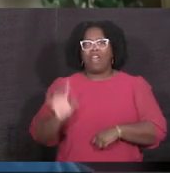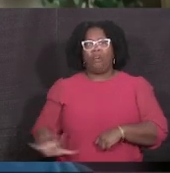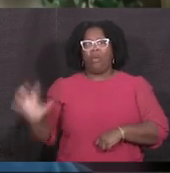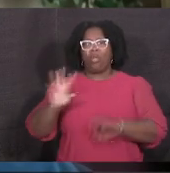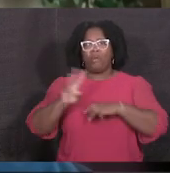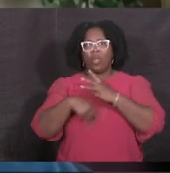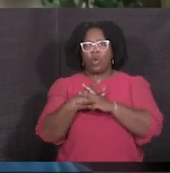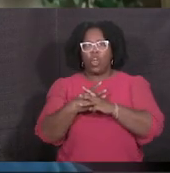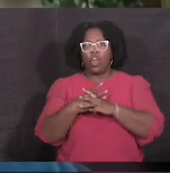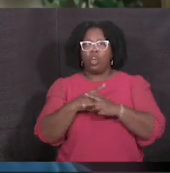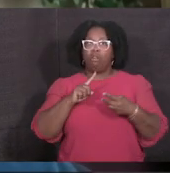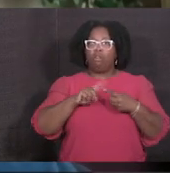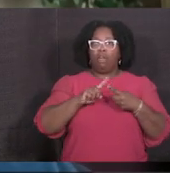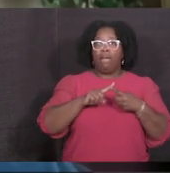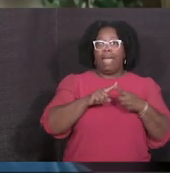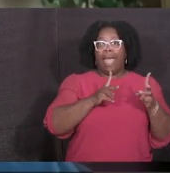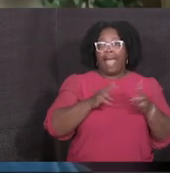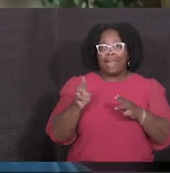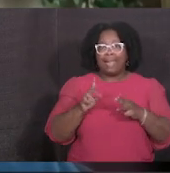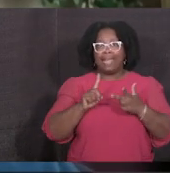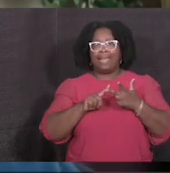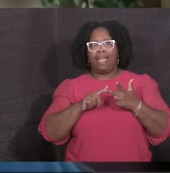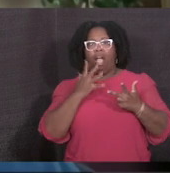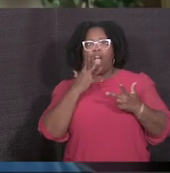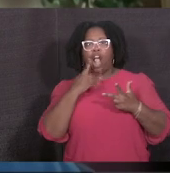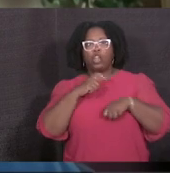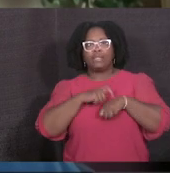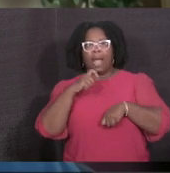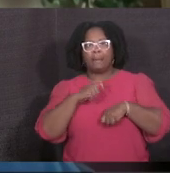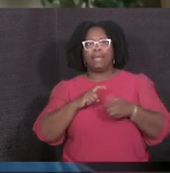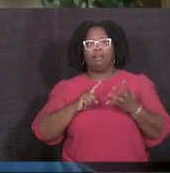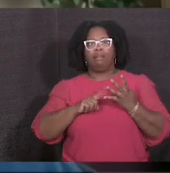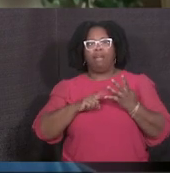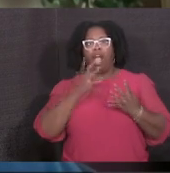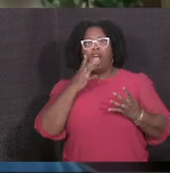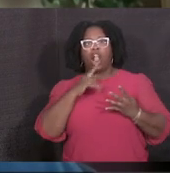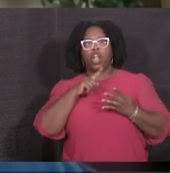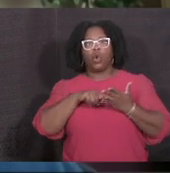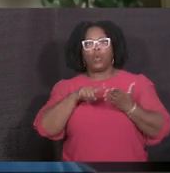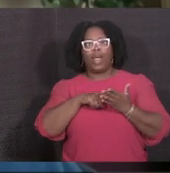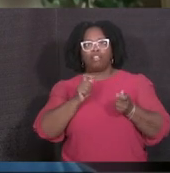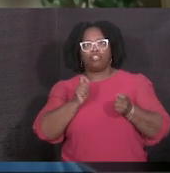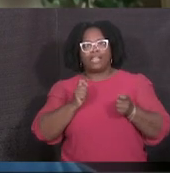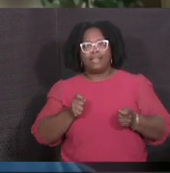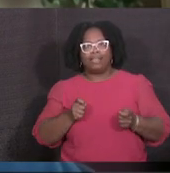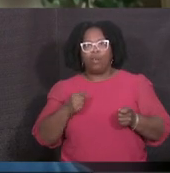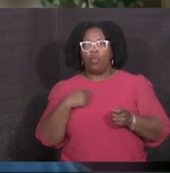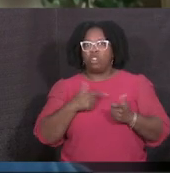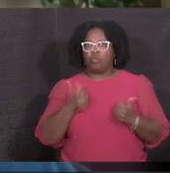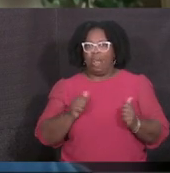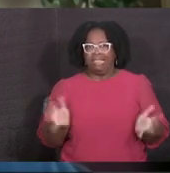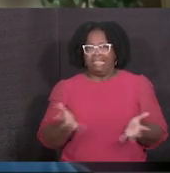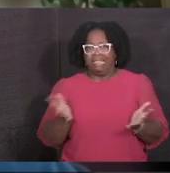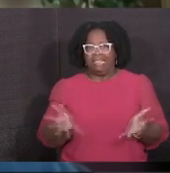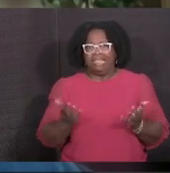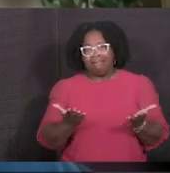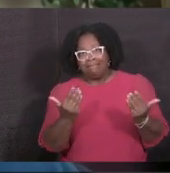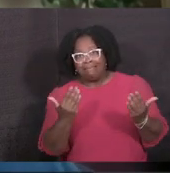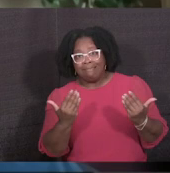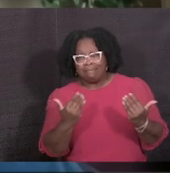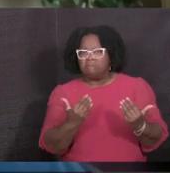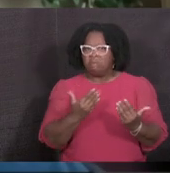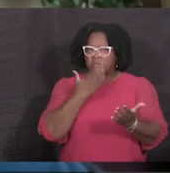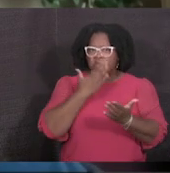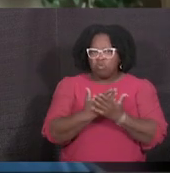with color timing and color correction. These are the things that we're trying to promote more and more as viable career paths, whether you want